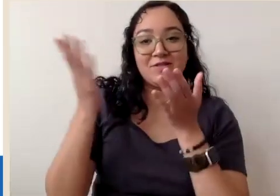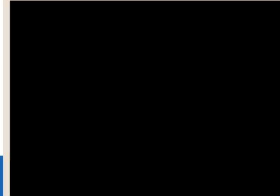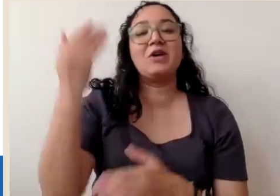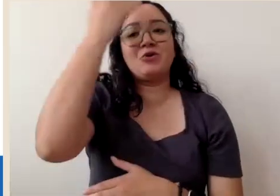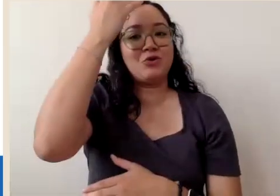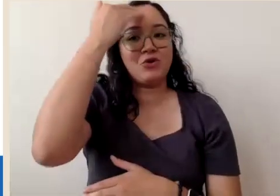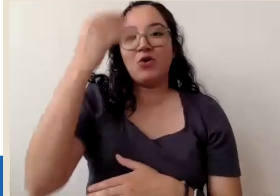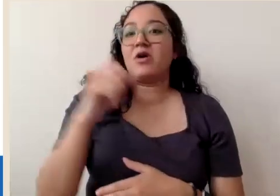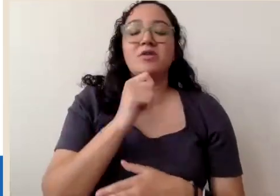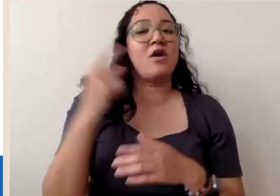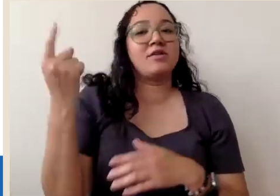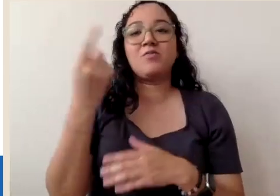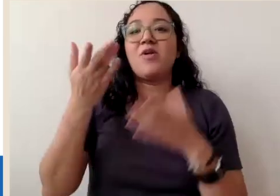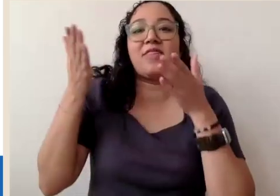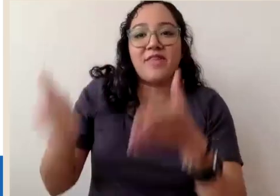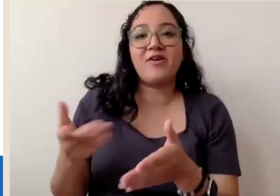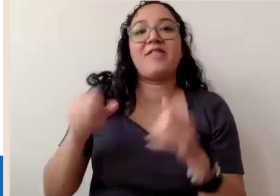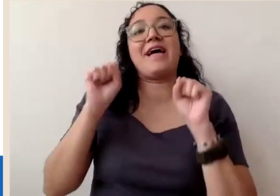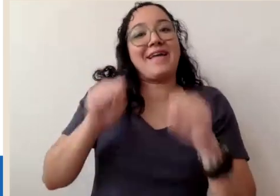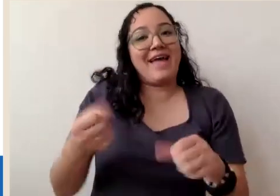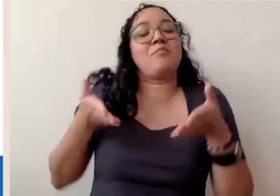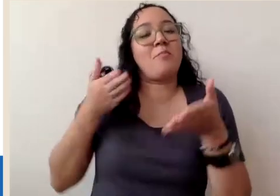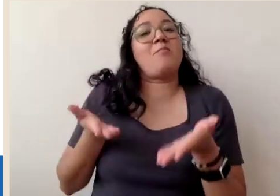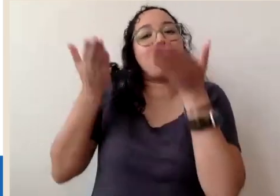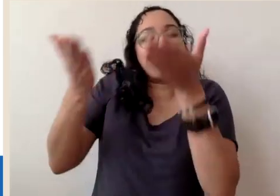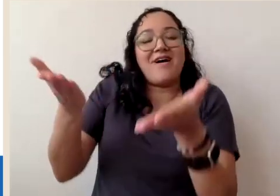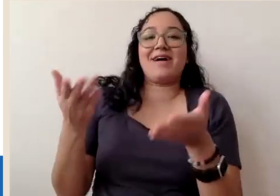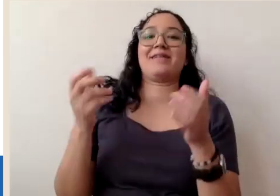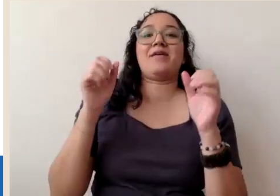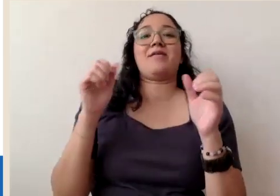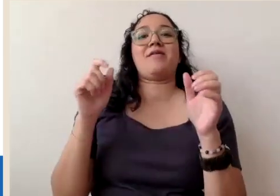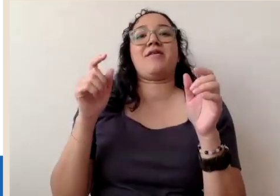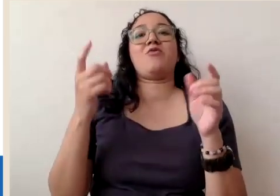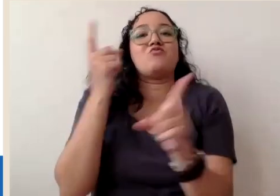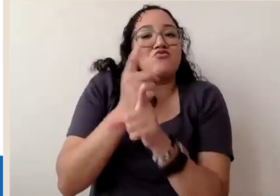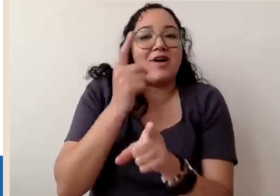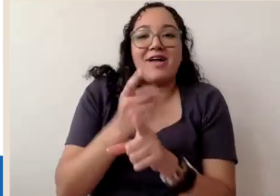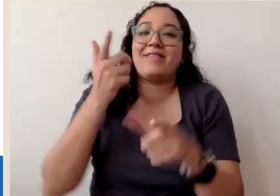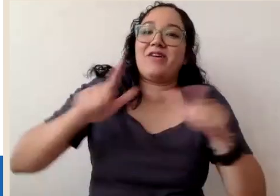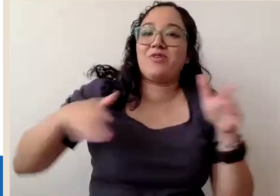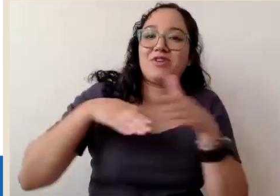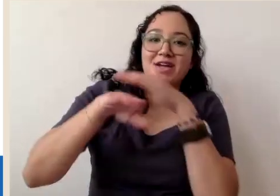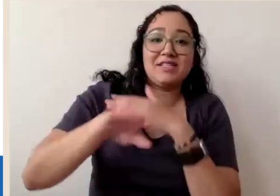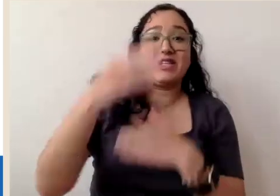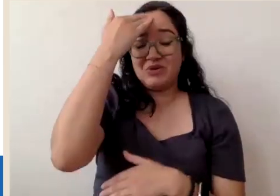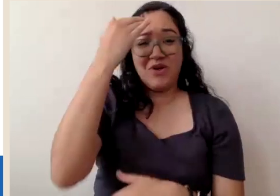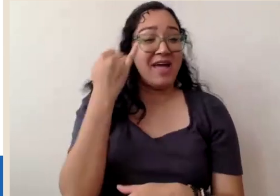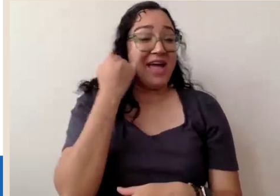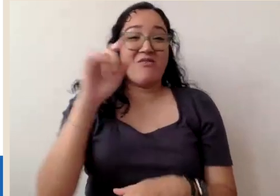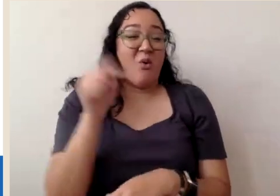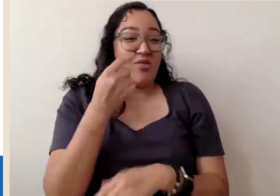going to be able to provide equitable language access services to them. They knew the only way they'll be able to understand what they needed to